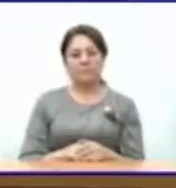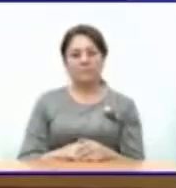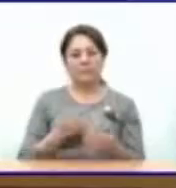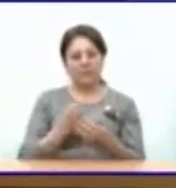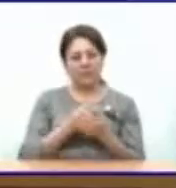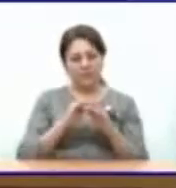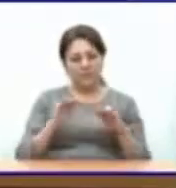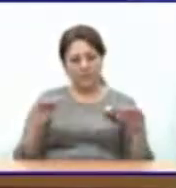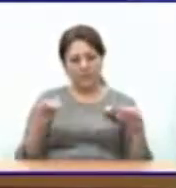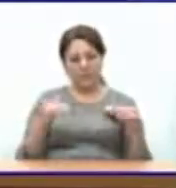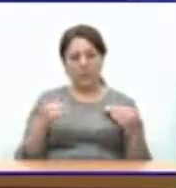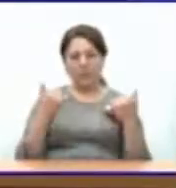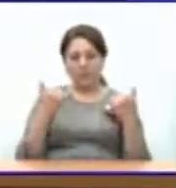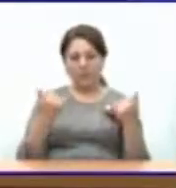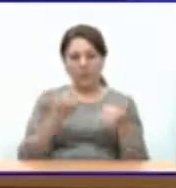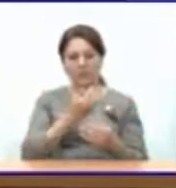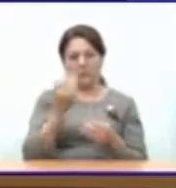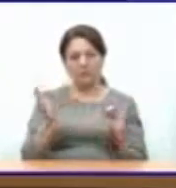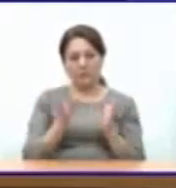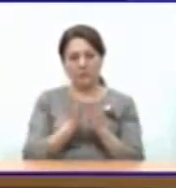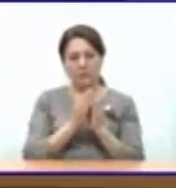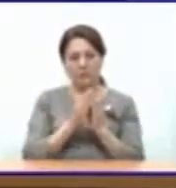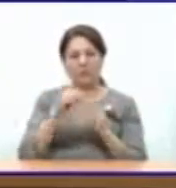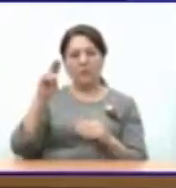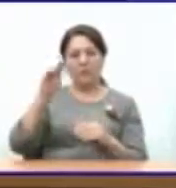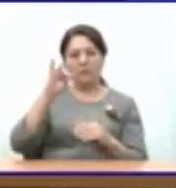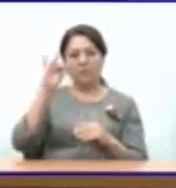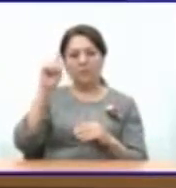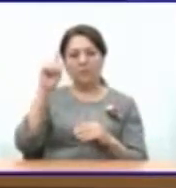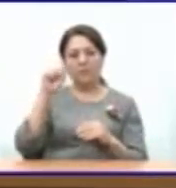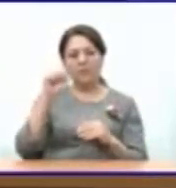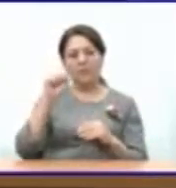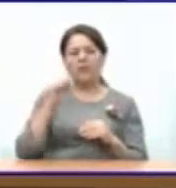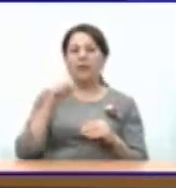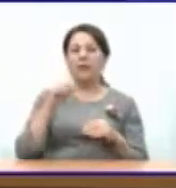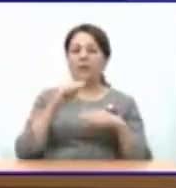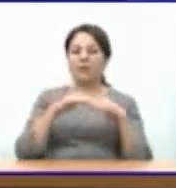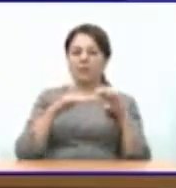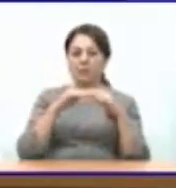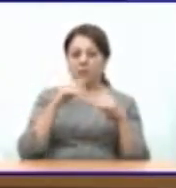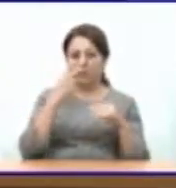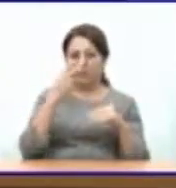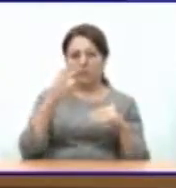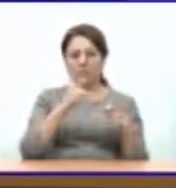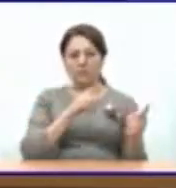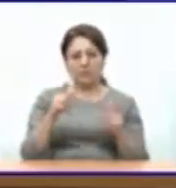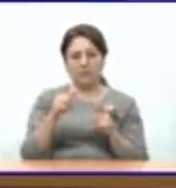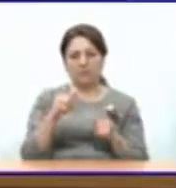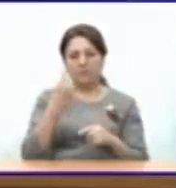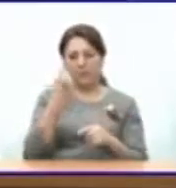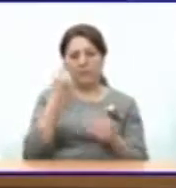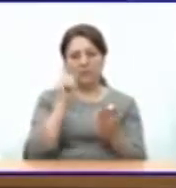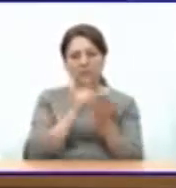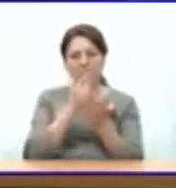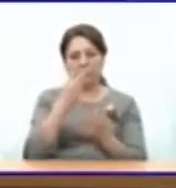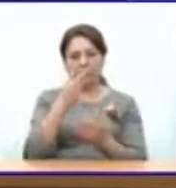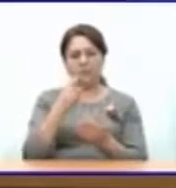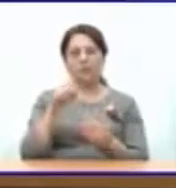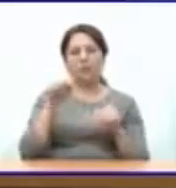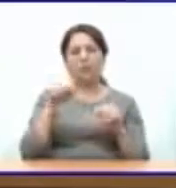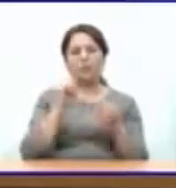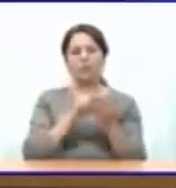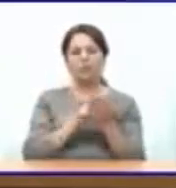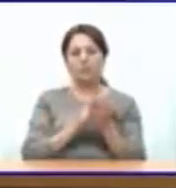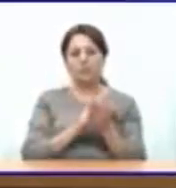Aziz o'quvchilar, keling siz bilan endi PISA tadqiqotlariga tayyorgarlik ko'rish uchun bitta topshiriqni ko'rib chiqamiz. Bu